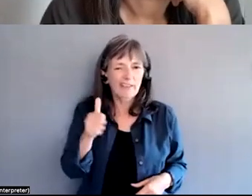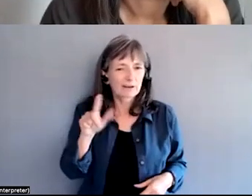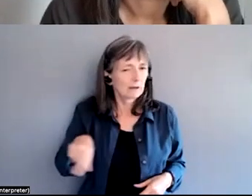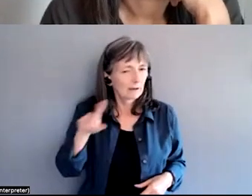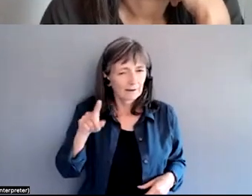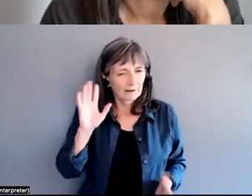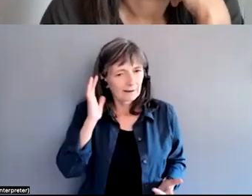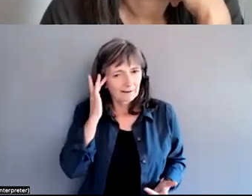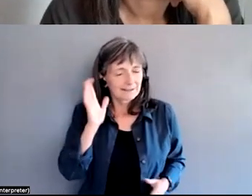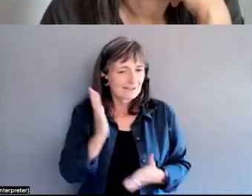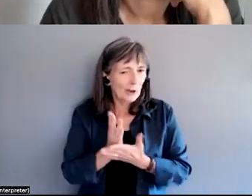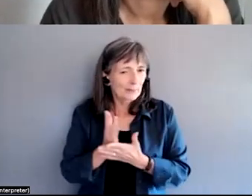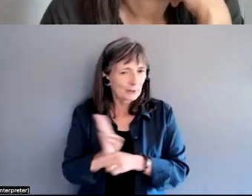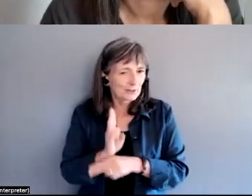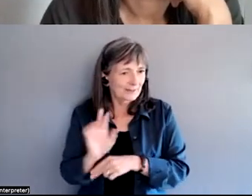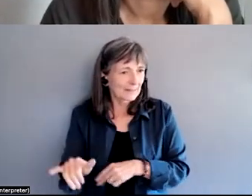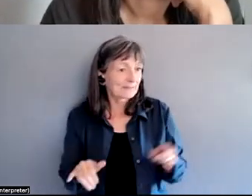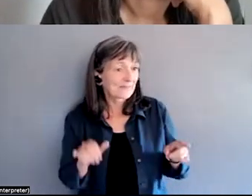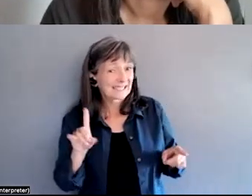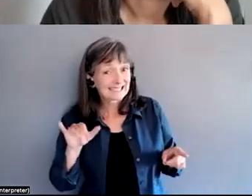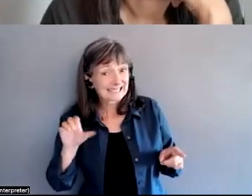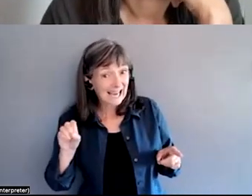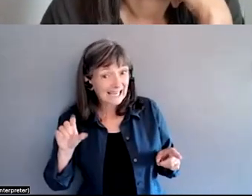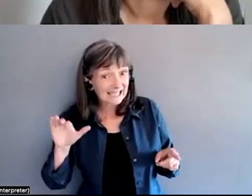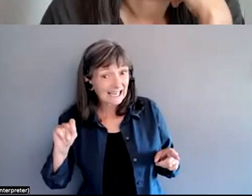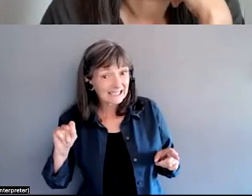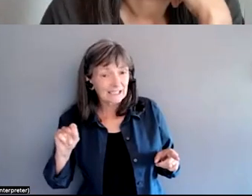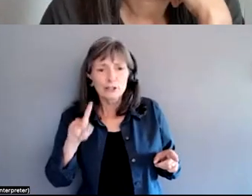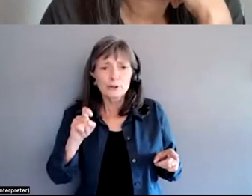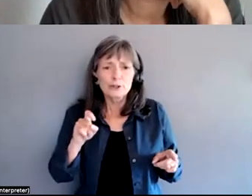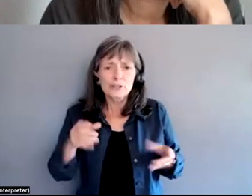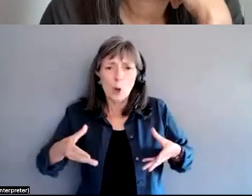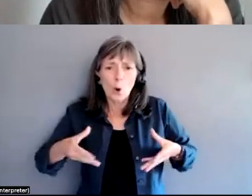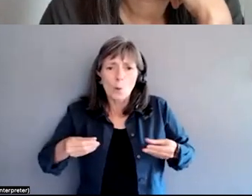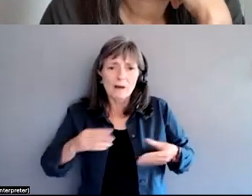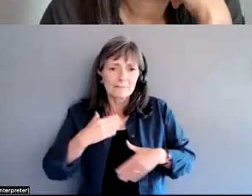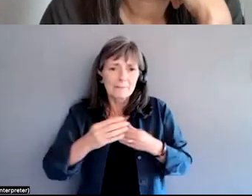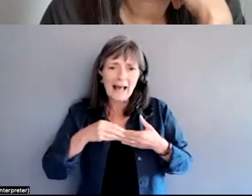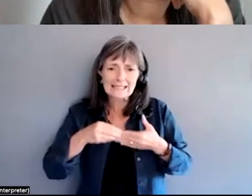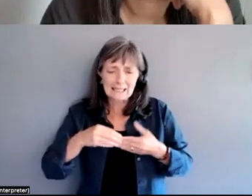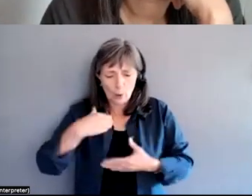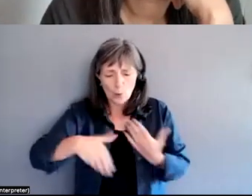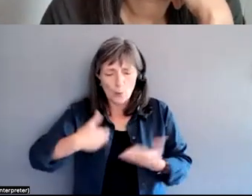over? Well, for the die cuts, just shrink wrap those things, man. Just shrink wrap them.